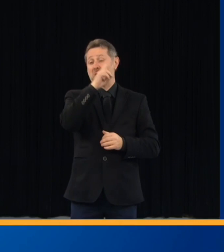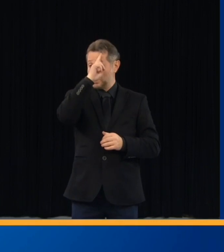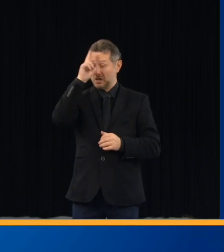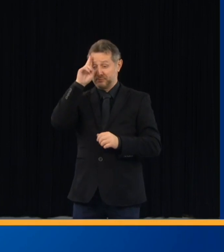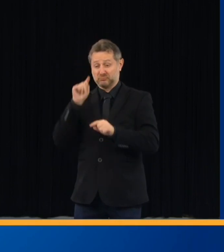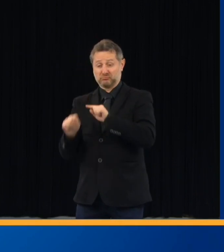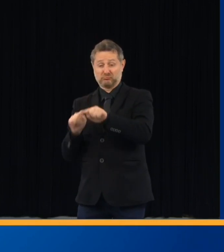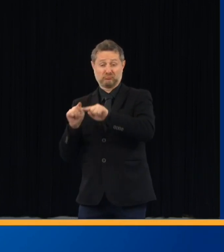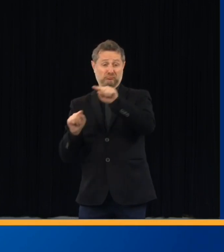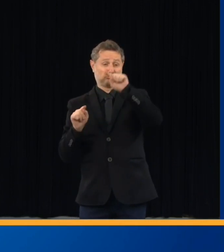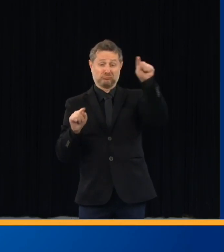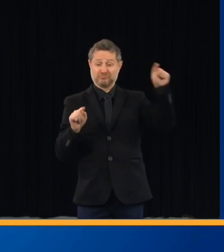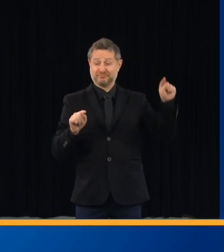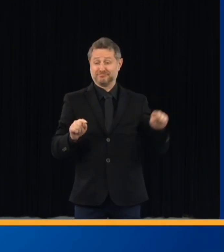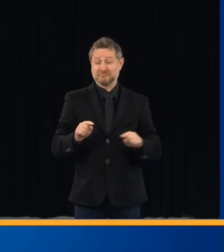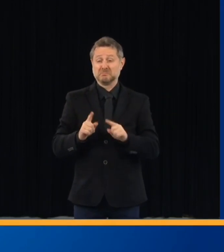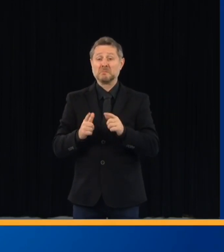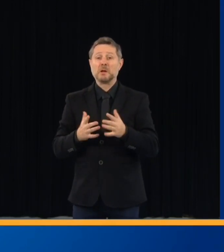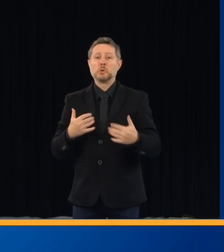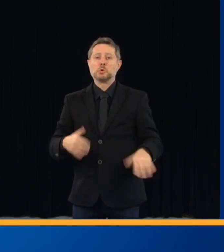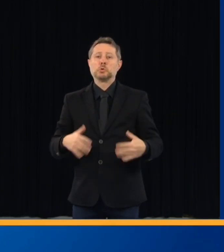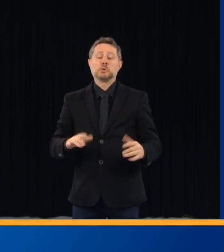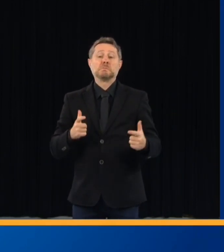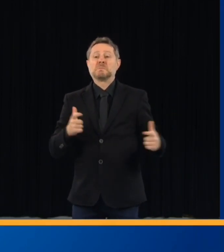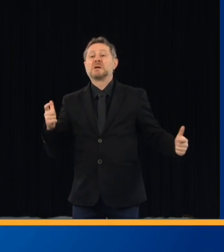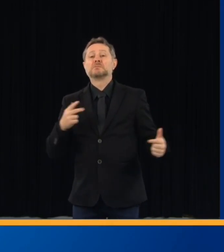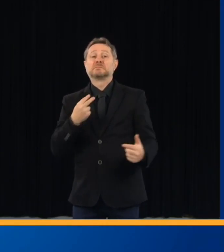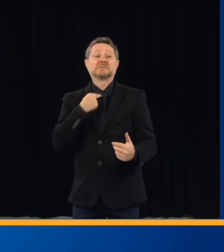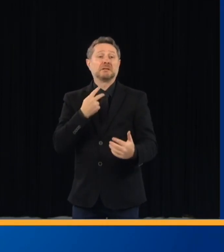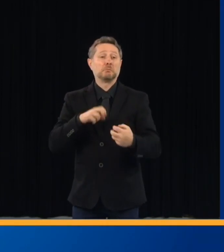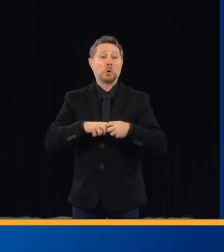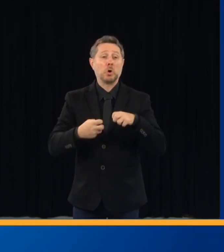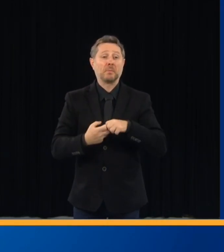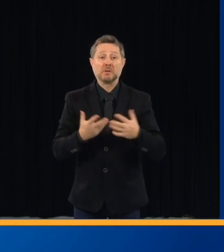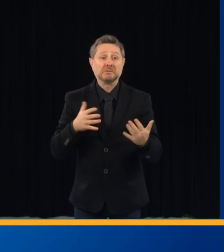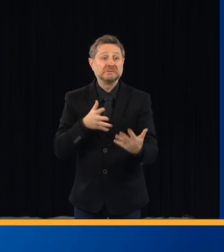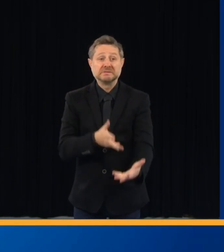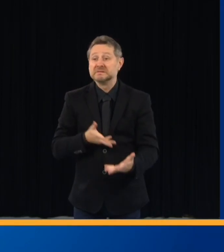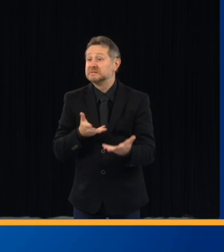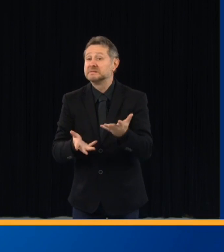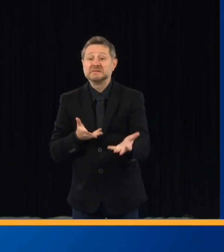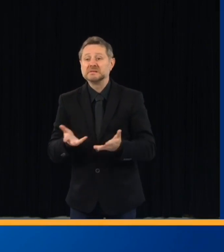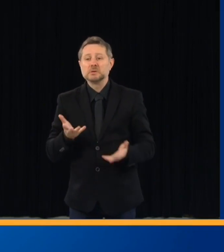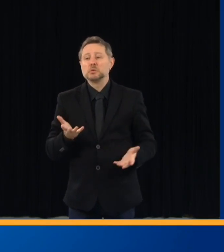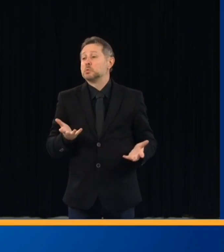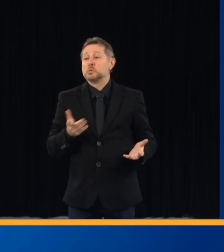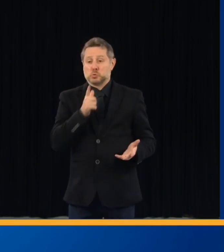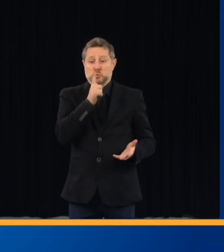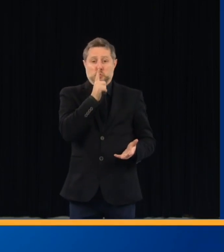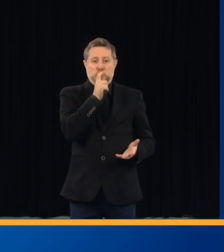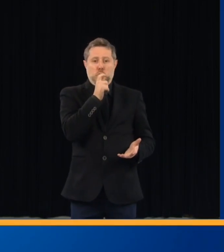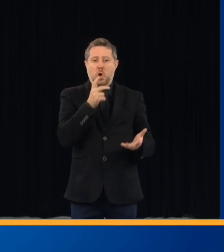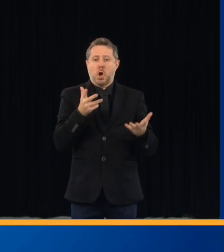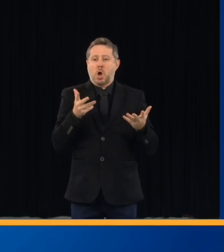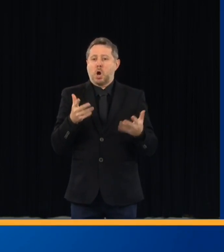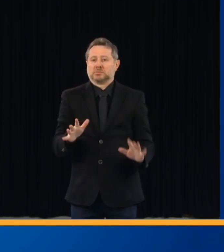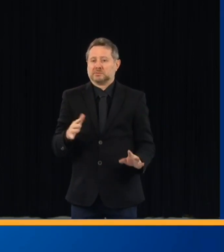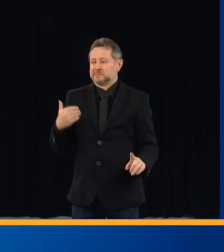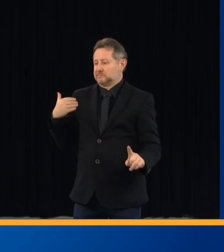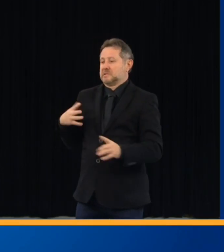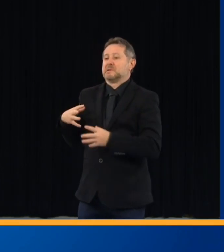have the greatest issue will be those hospitals that are usually the most stressed